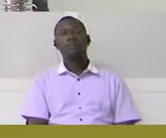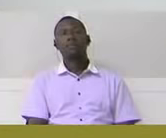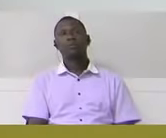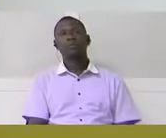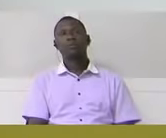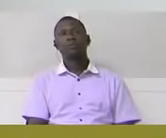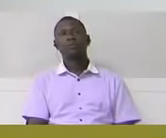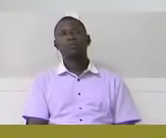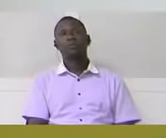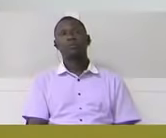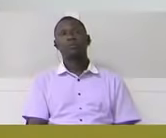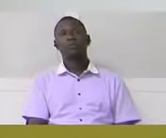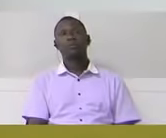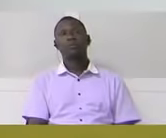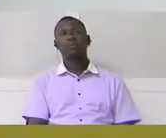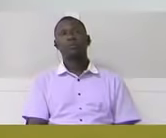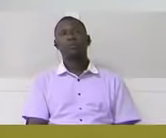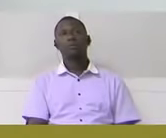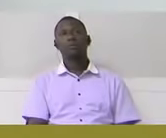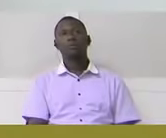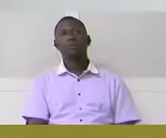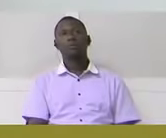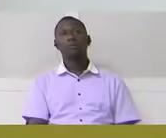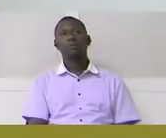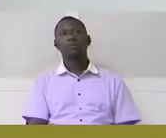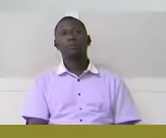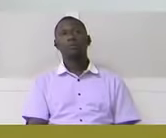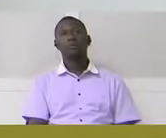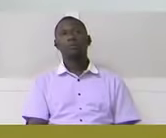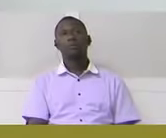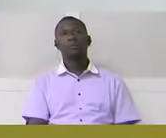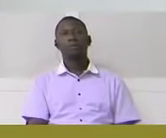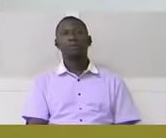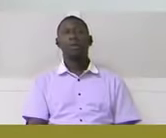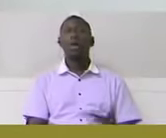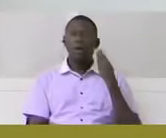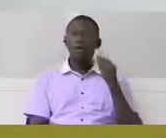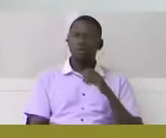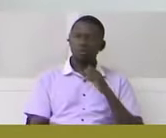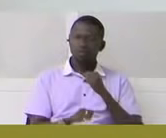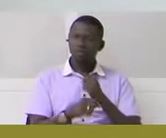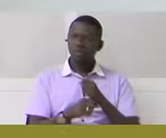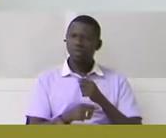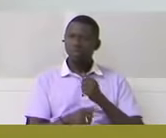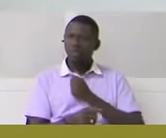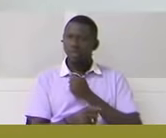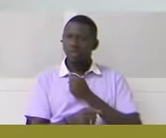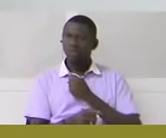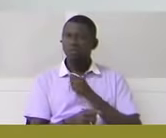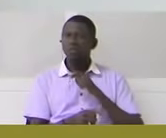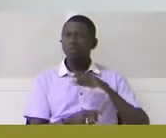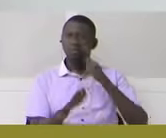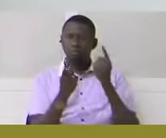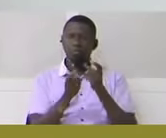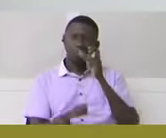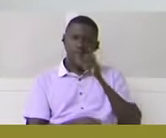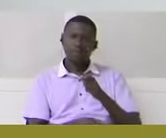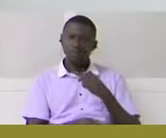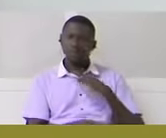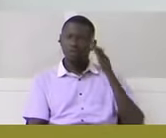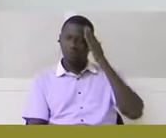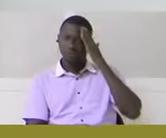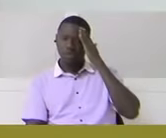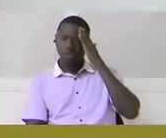nyami. How can you be scared with someone you are working with and then knowing that if you suggest anything to him, it might be a